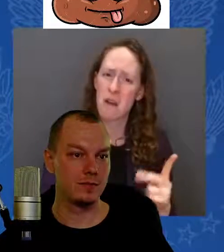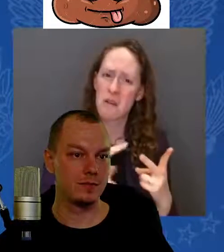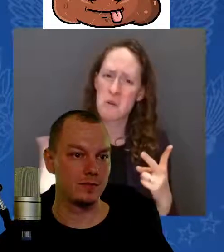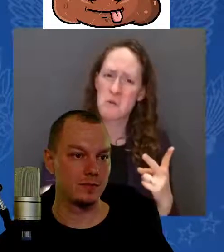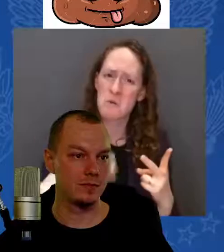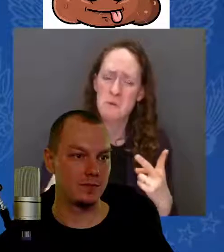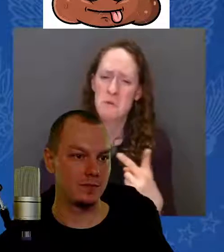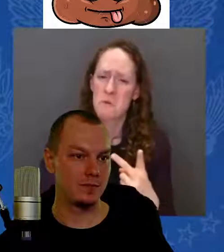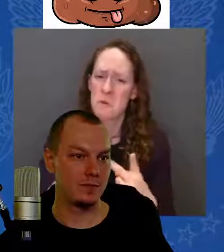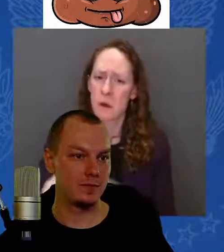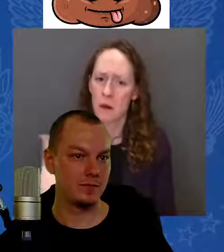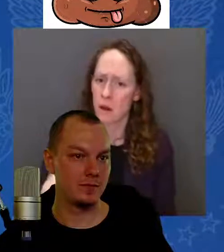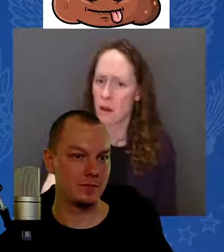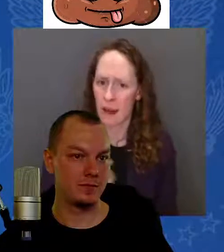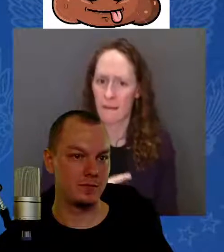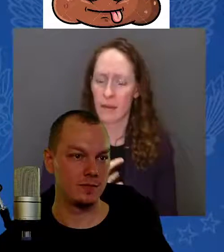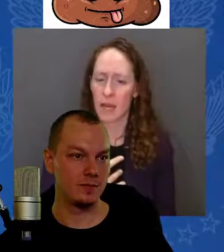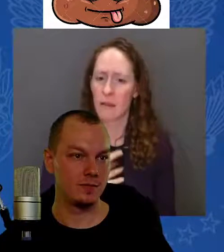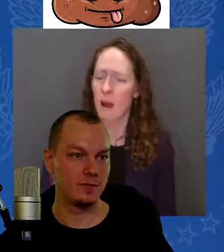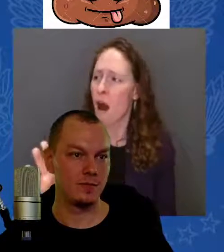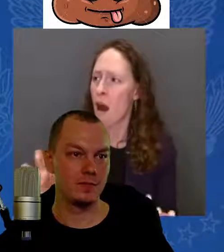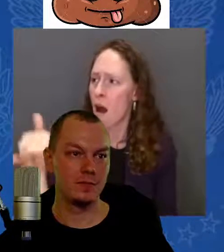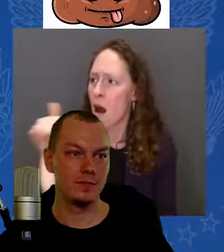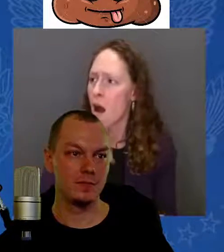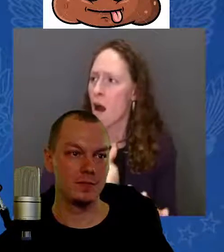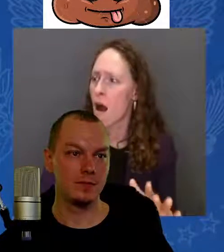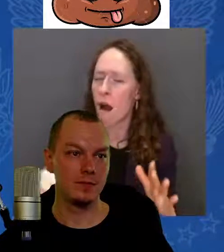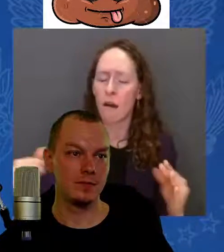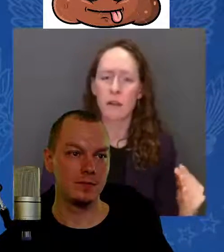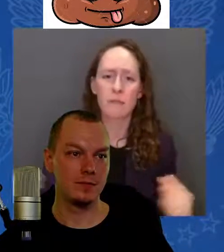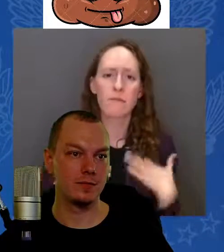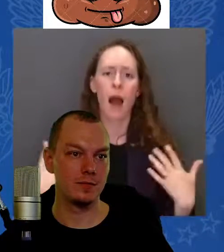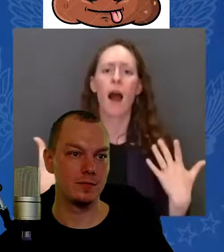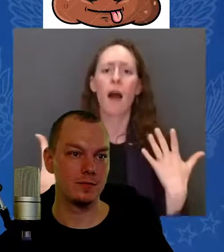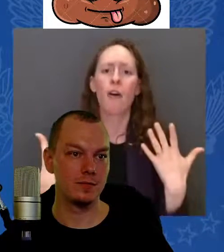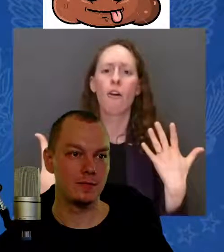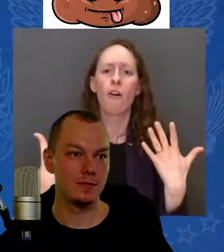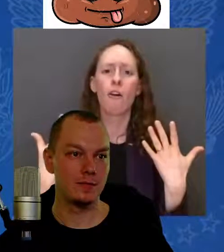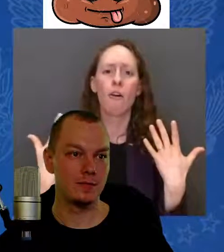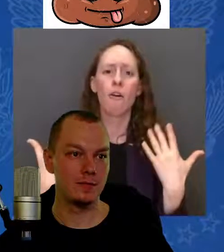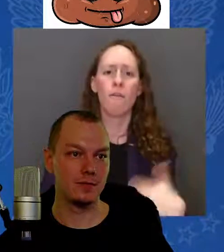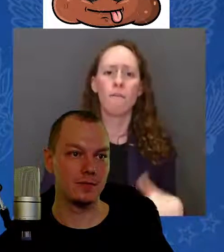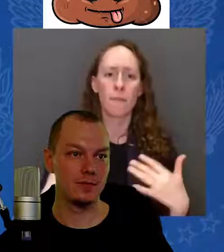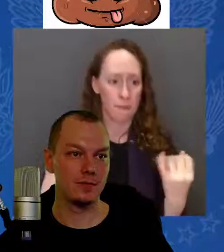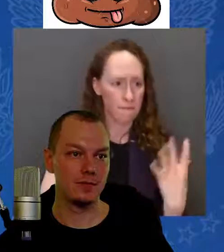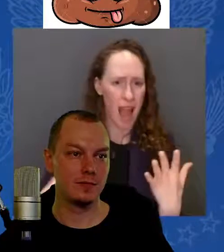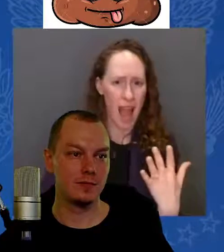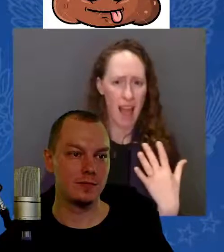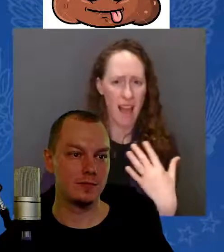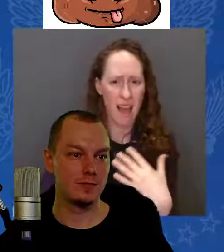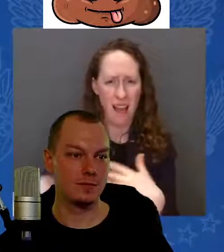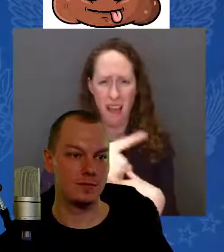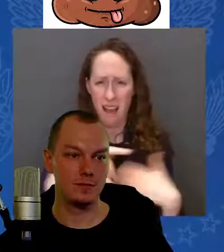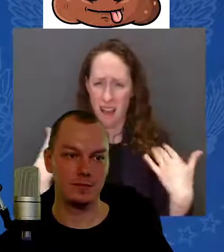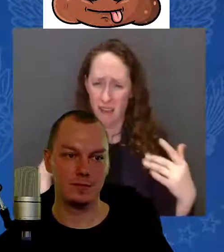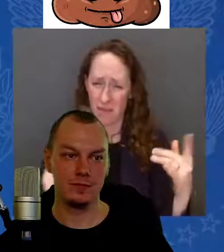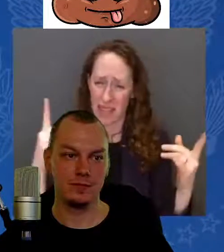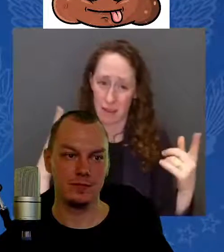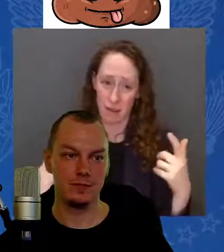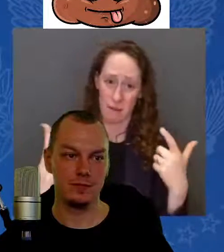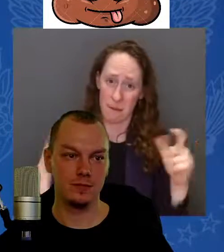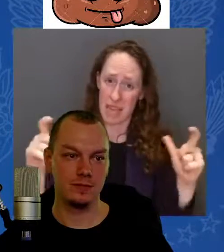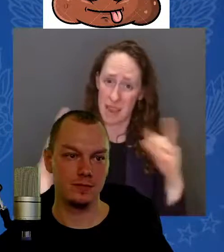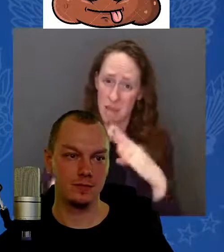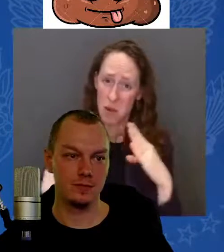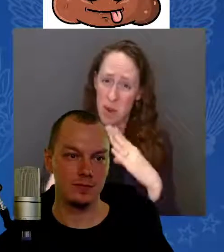storm has caused in this community in Rolling Fork in Sharkey County and in so many other communities from here to Amory